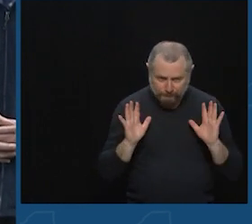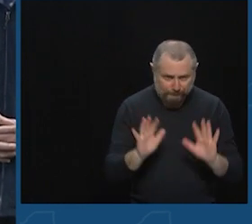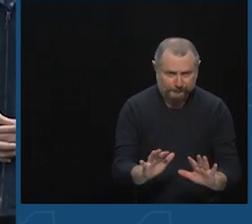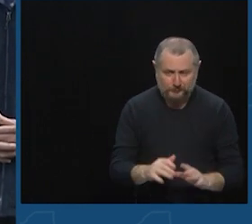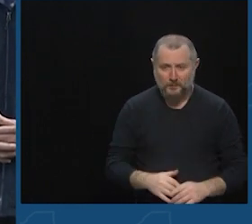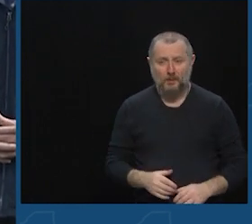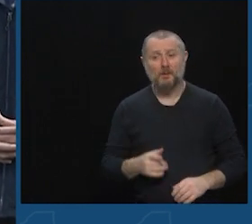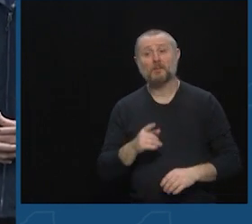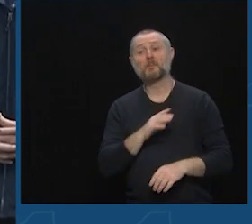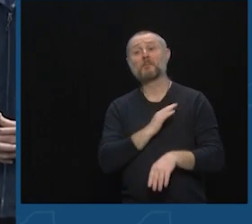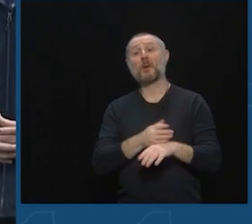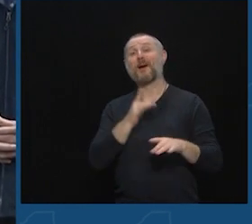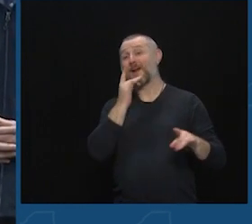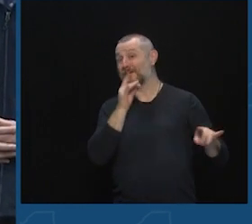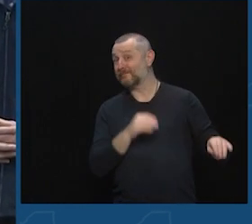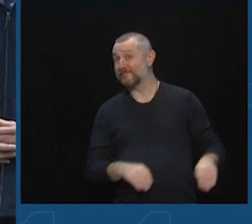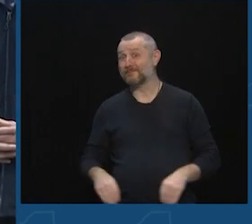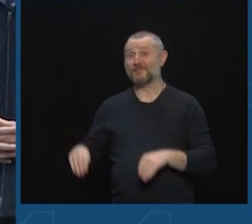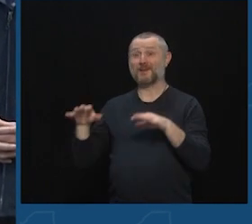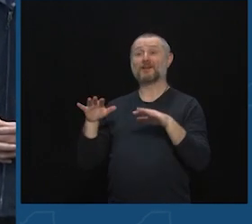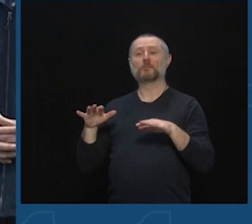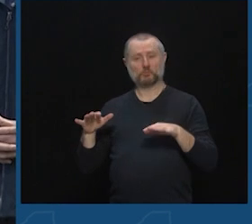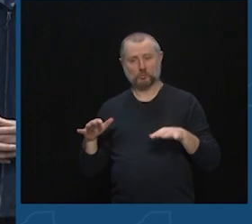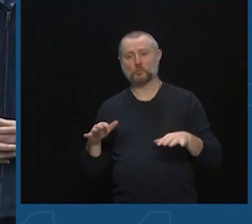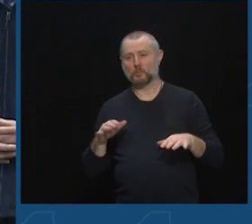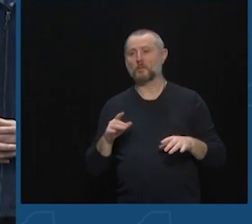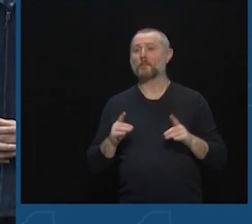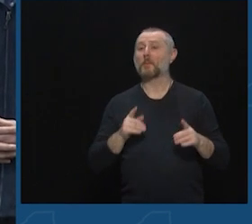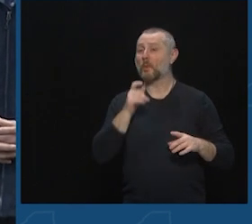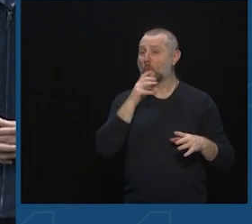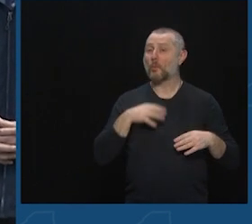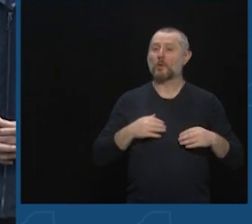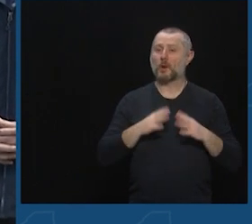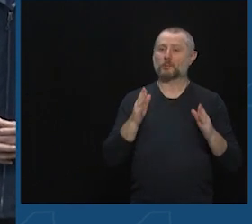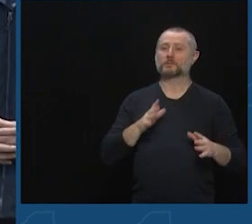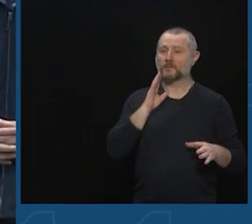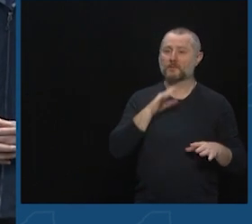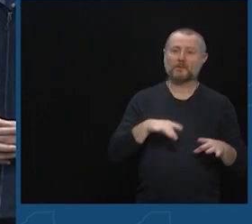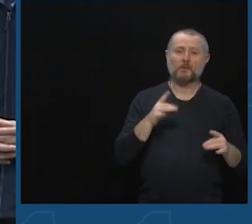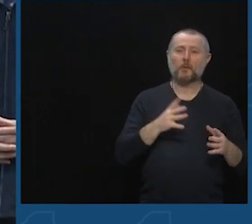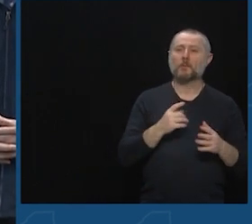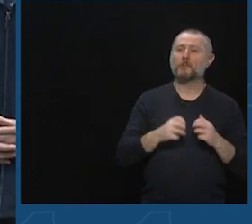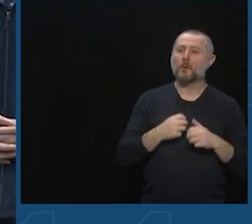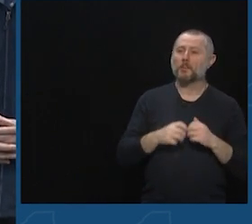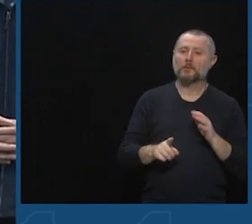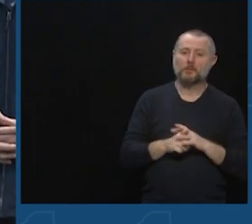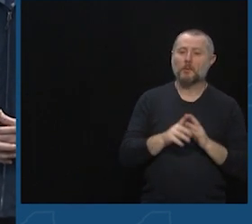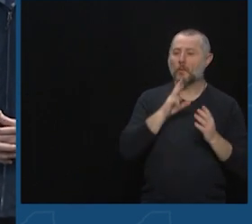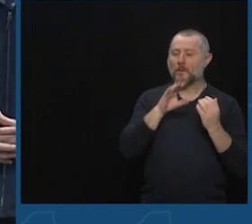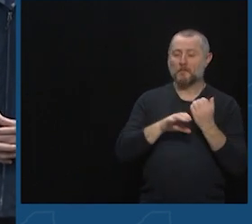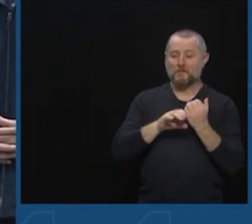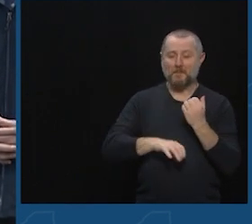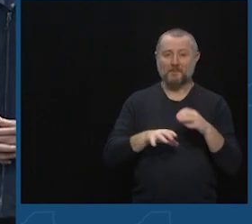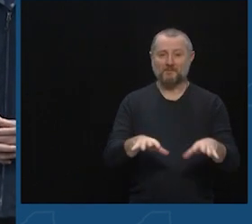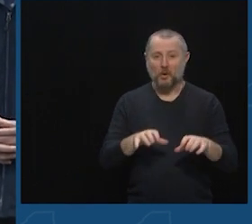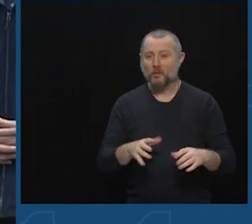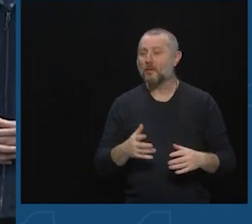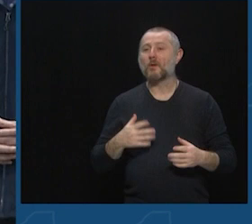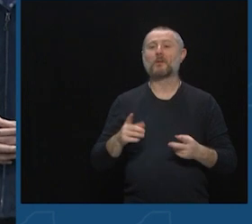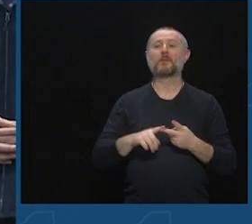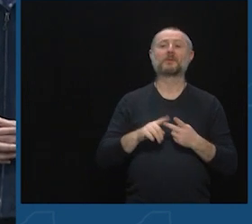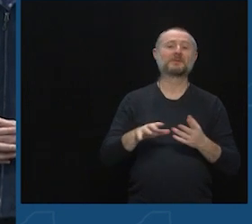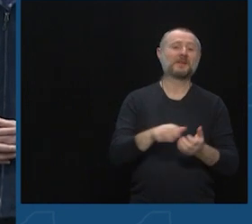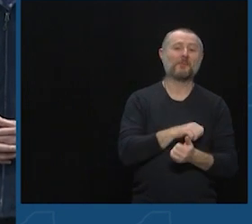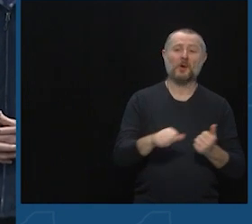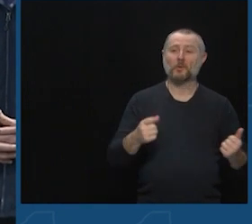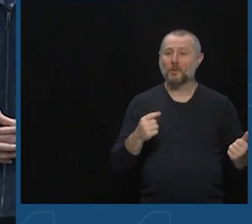homeowners will discover issues with their homes, whether that's a burst pipe or other damage from the storm. We want to make